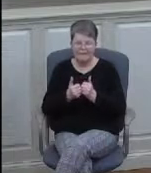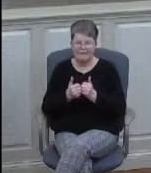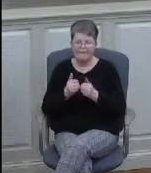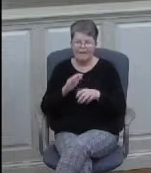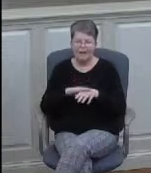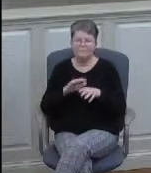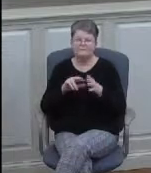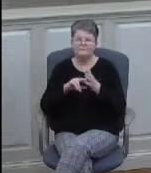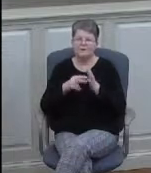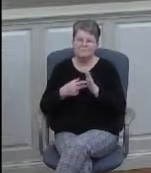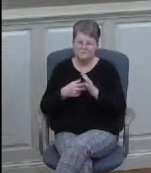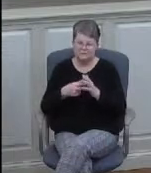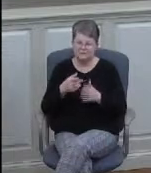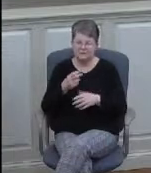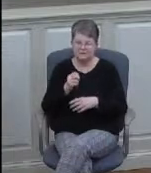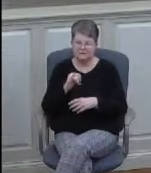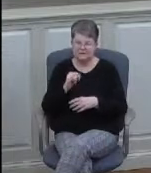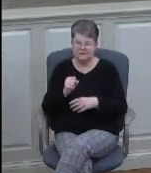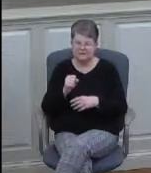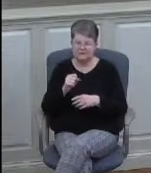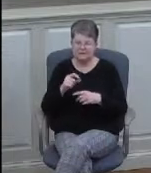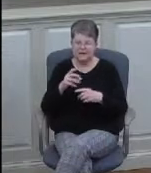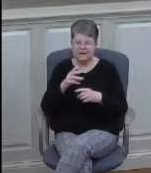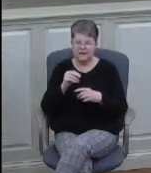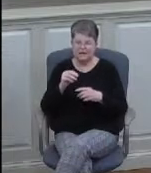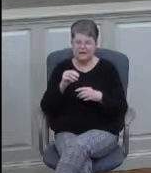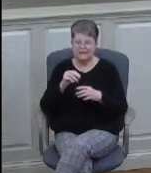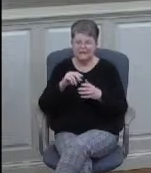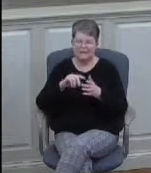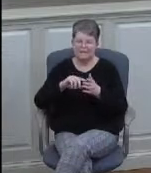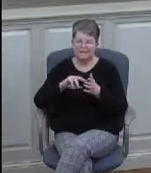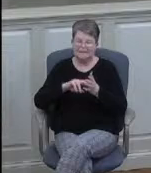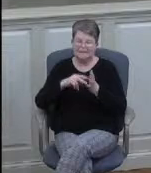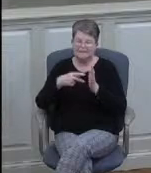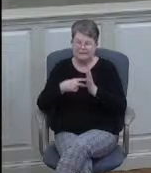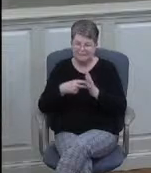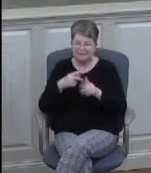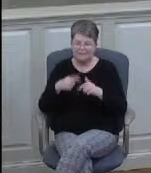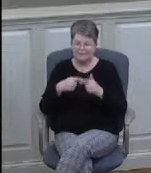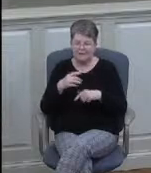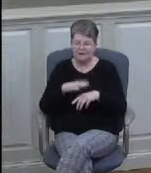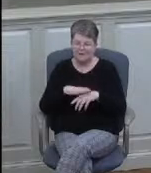purposeful he is about and intent about his role.